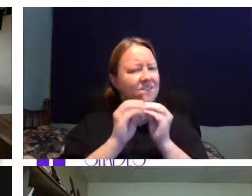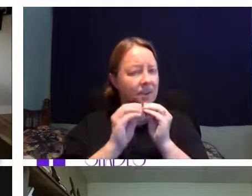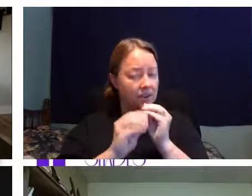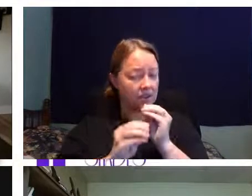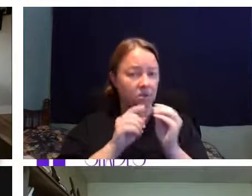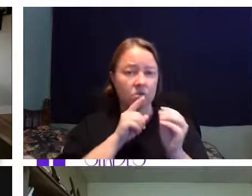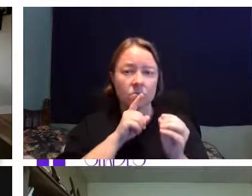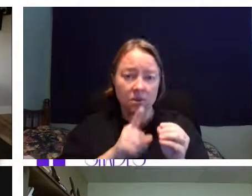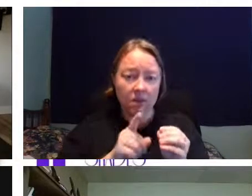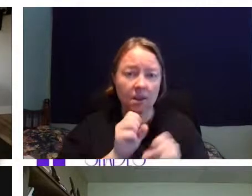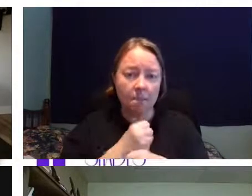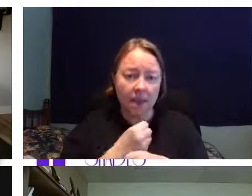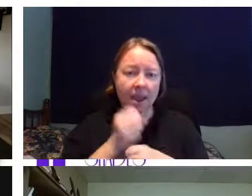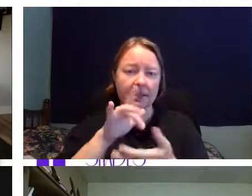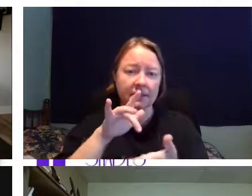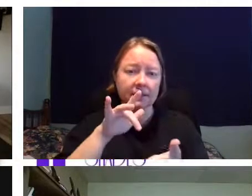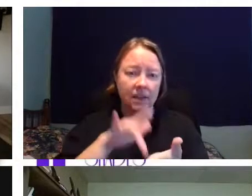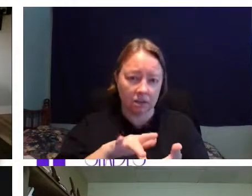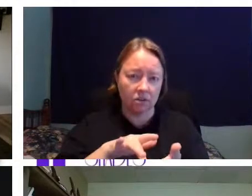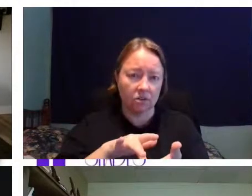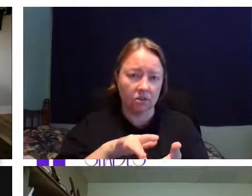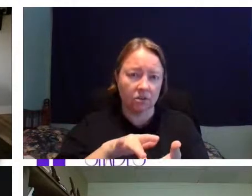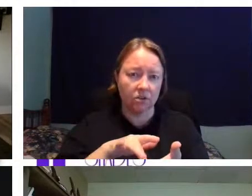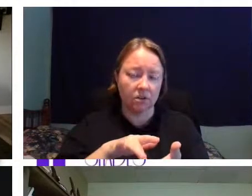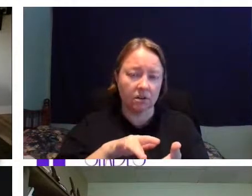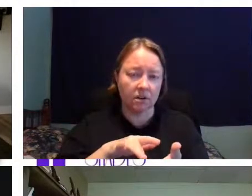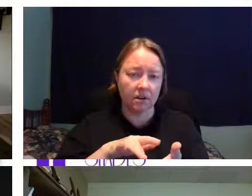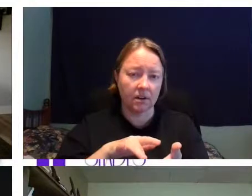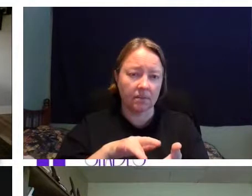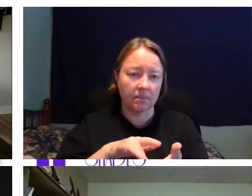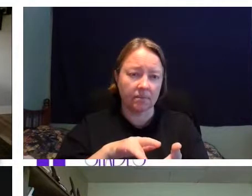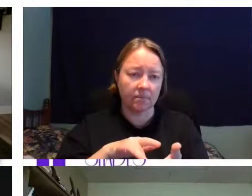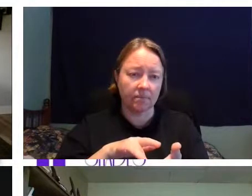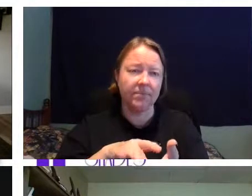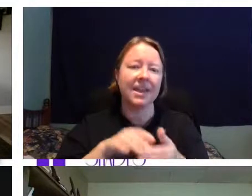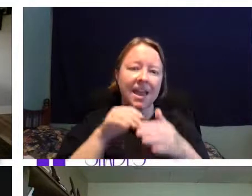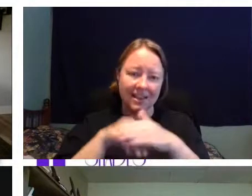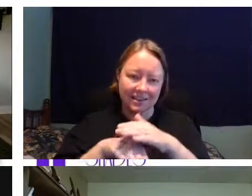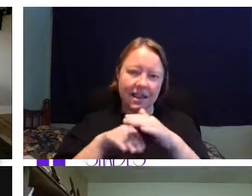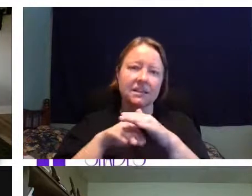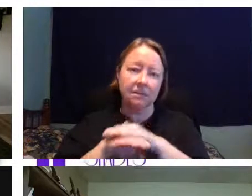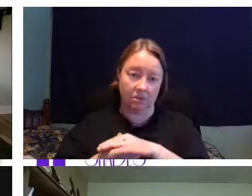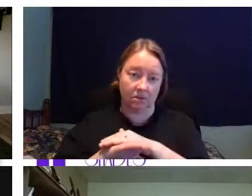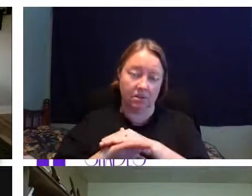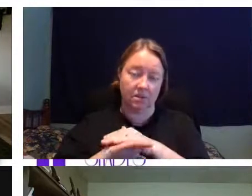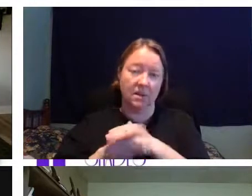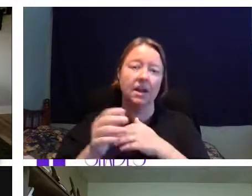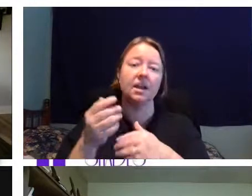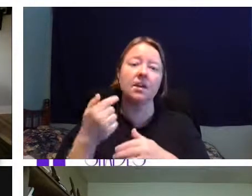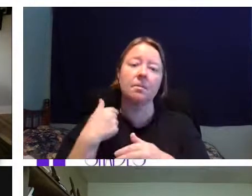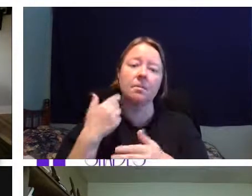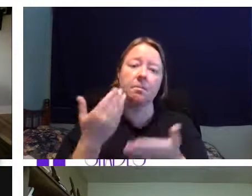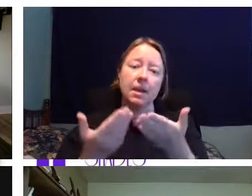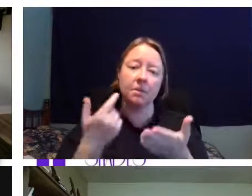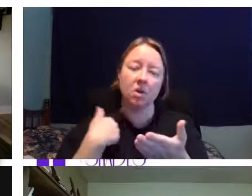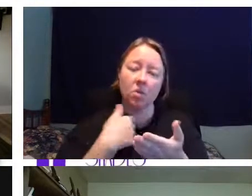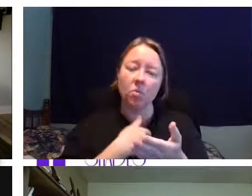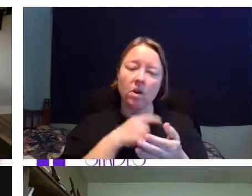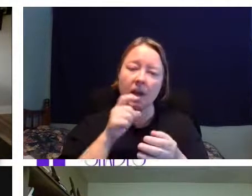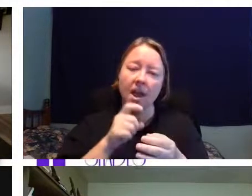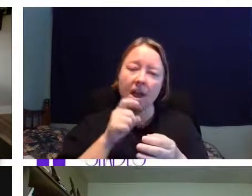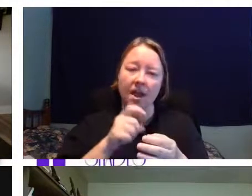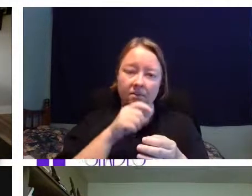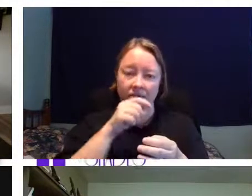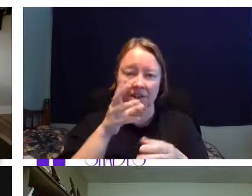center, under, to be accessible. And we may have to put a large portion in our